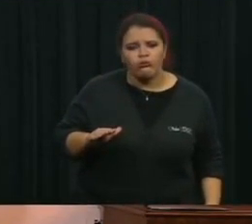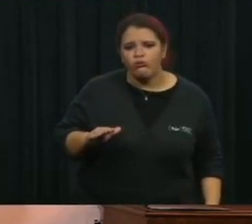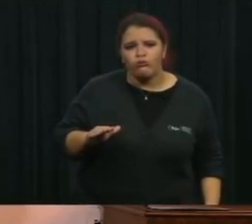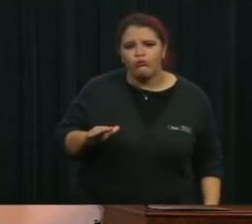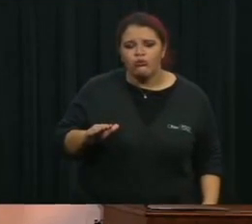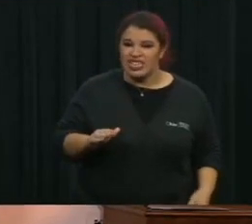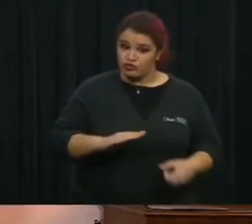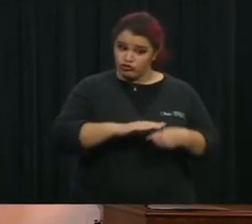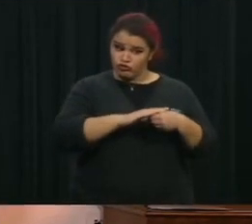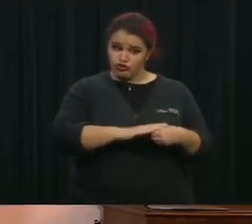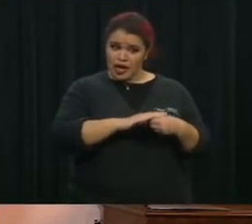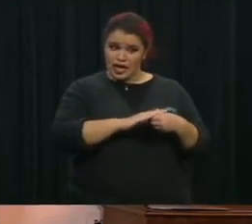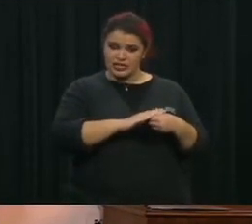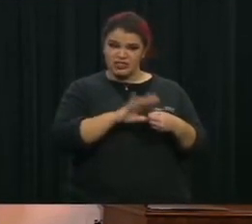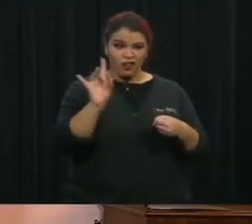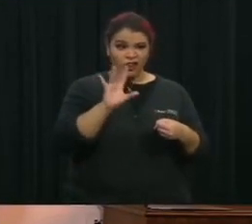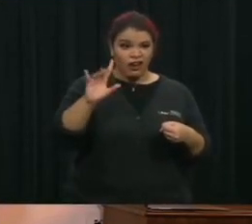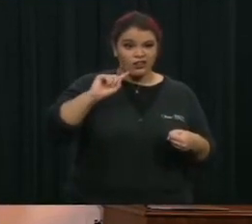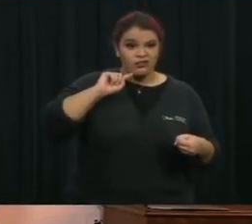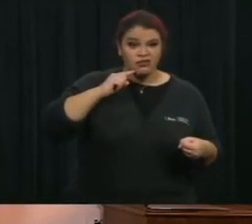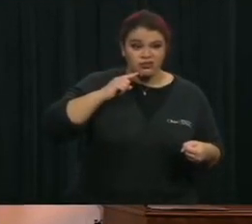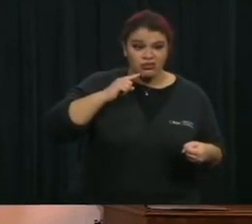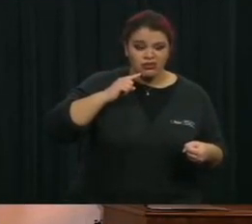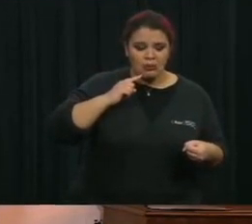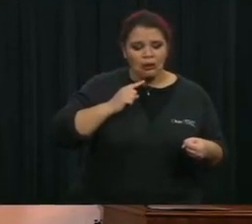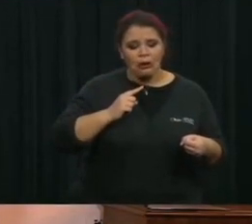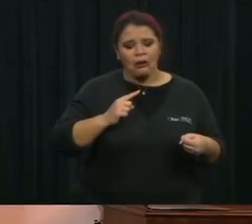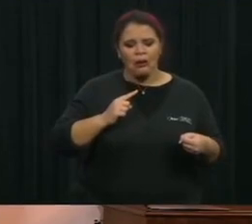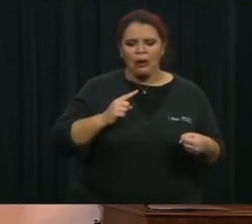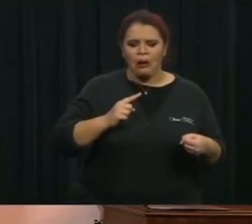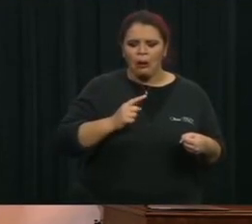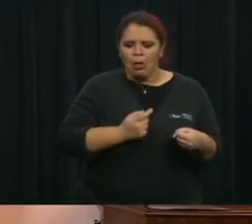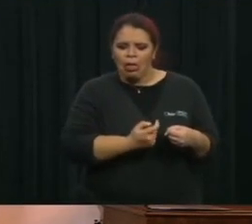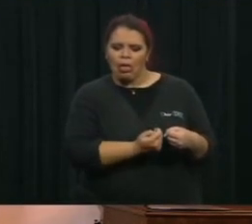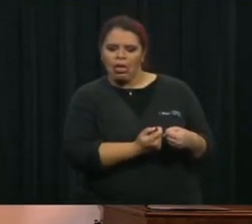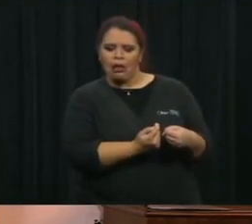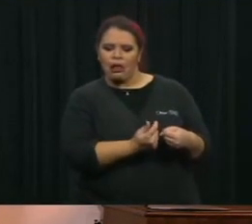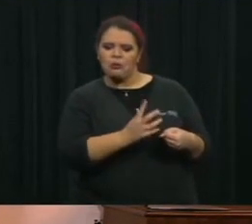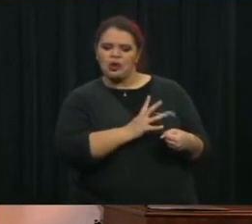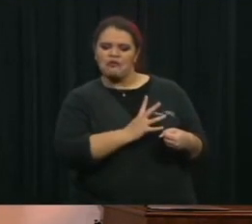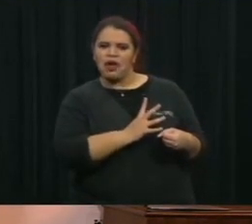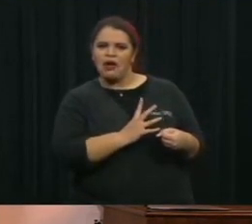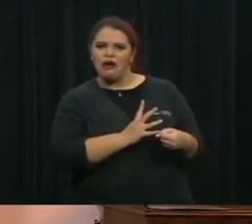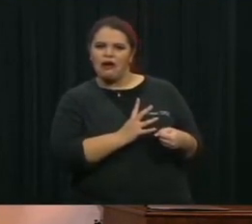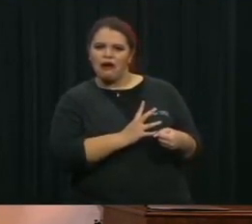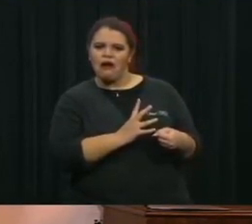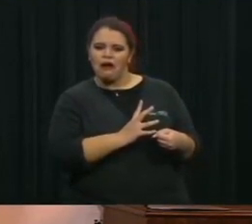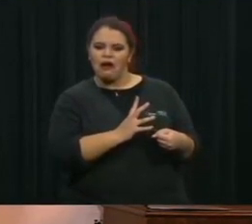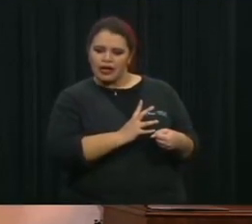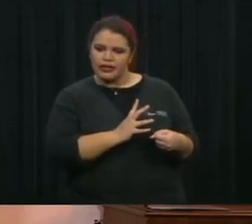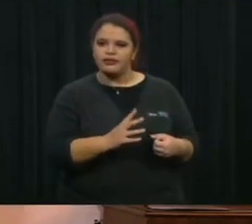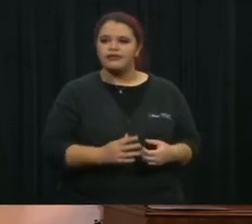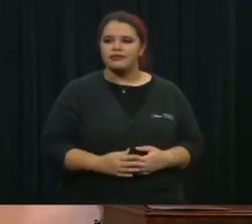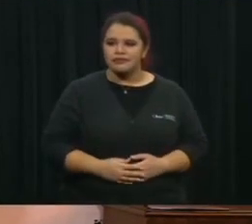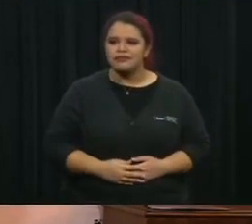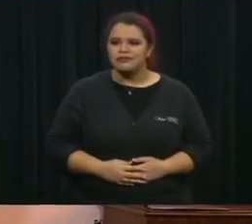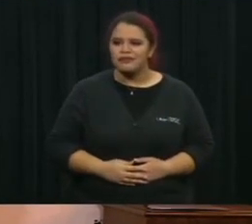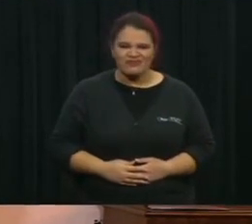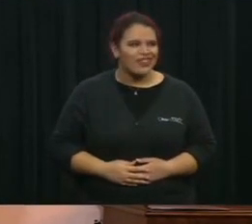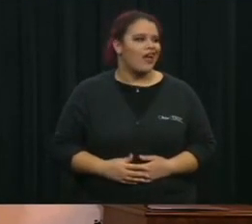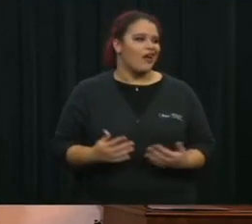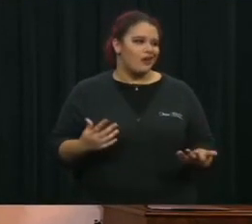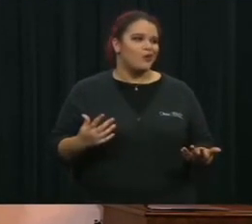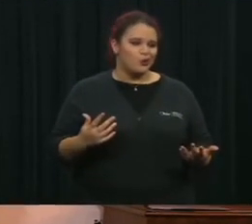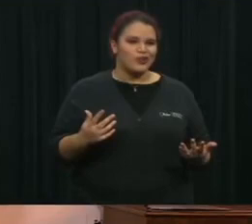thing if you can allow it to open you up, maybe to some wonder again. We have lots of tips, though. We know that